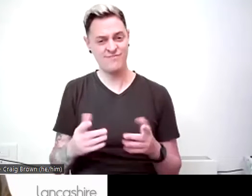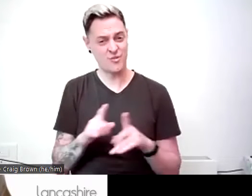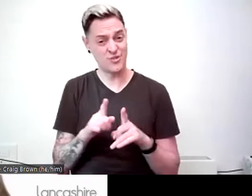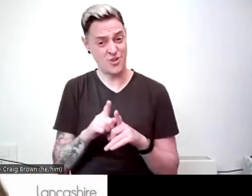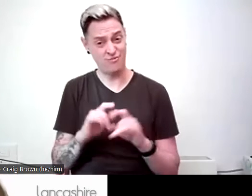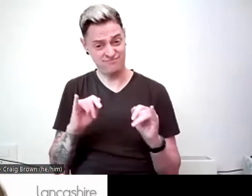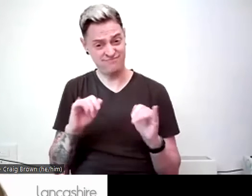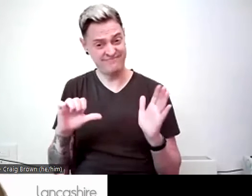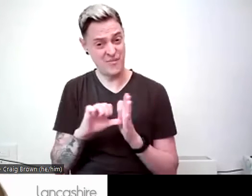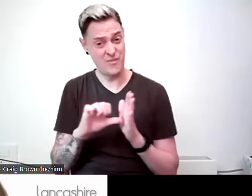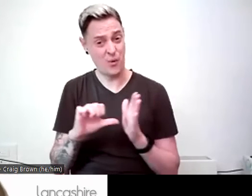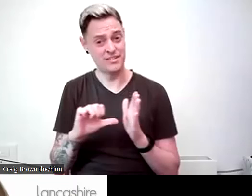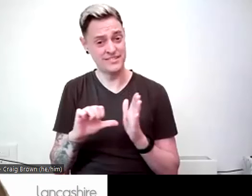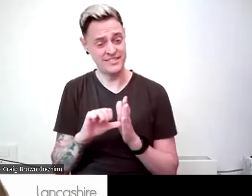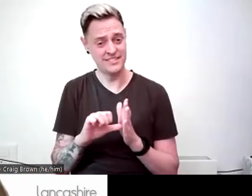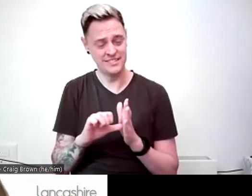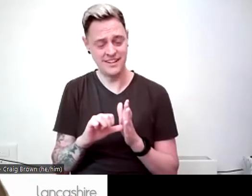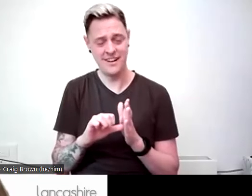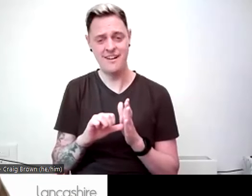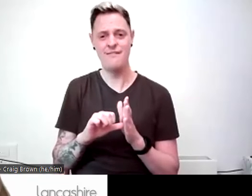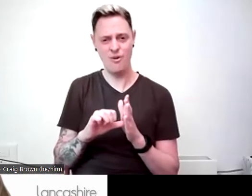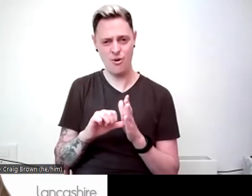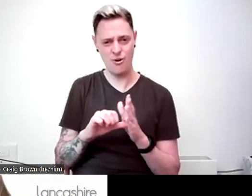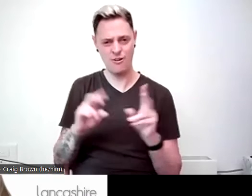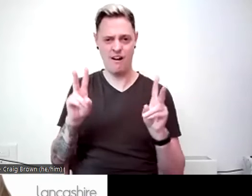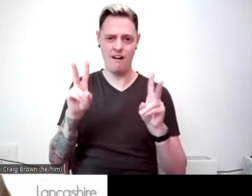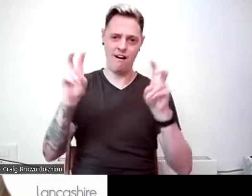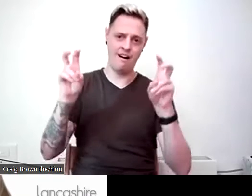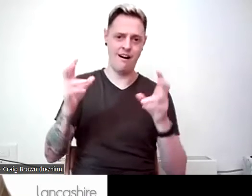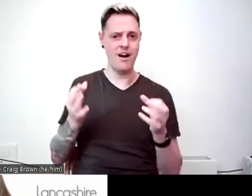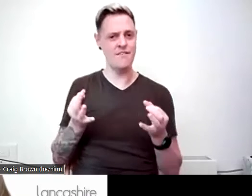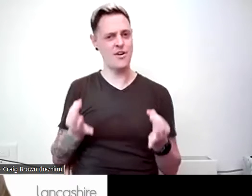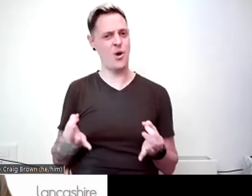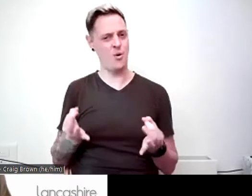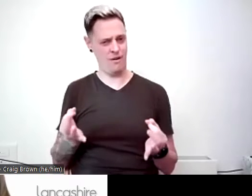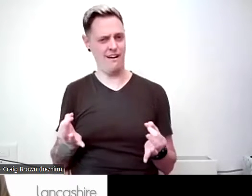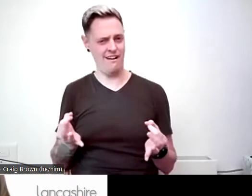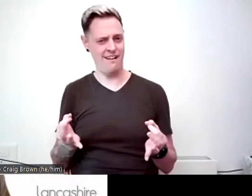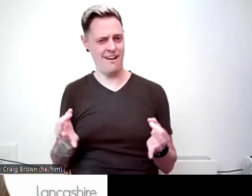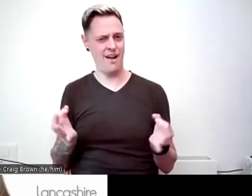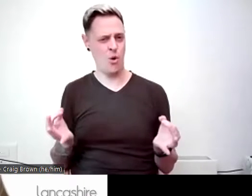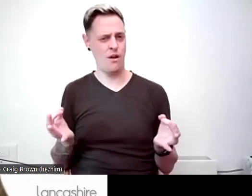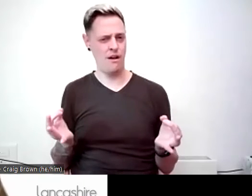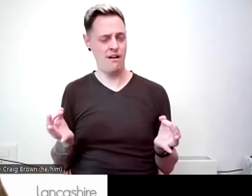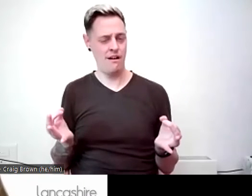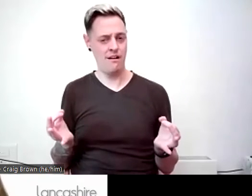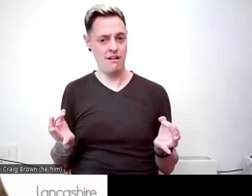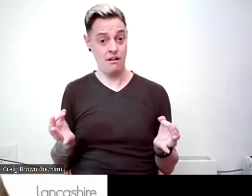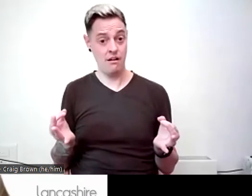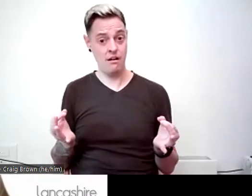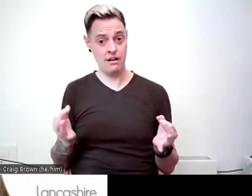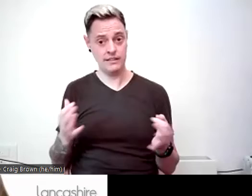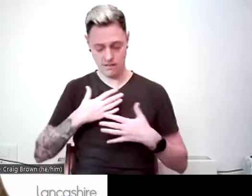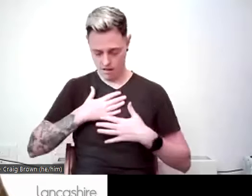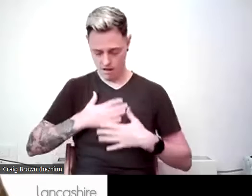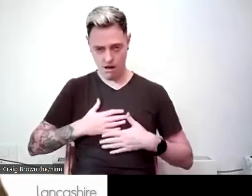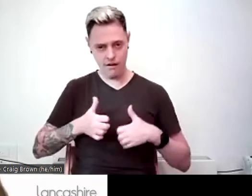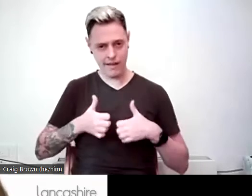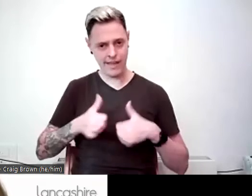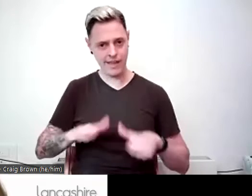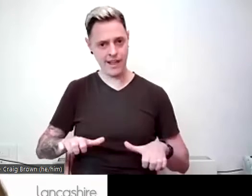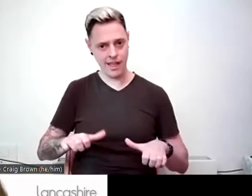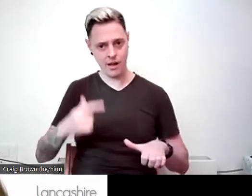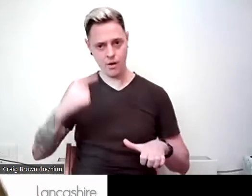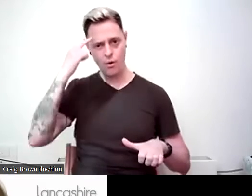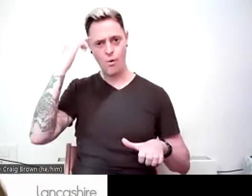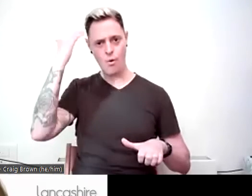when we are talking about yoga, and that's, I've already touched on it as well, is that it is so healing. So the fact that when you break it down